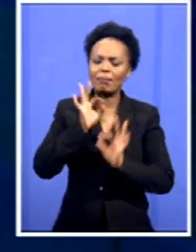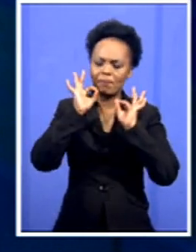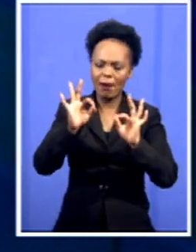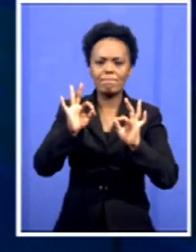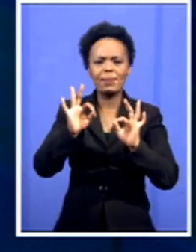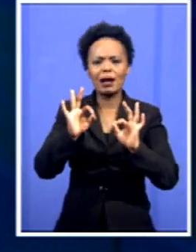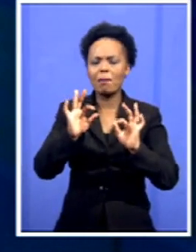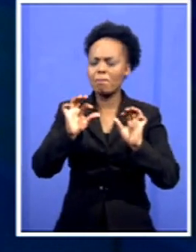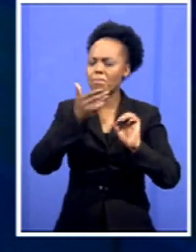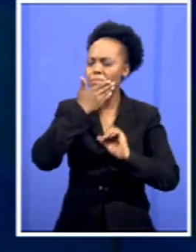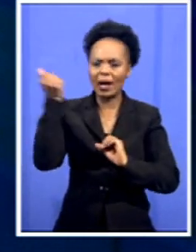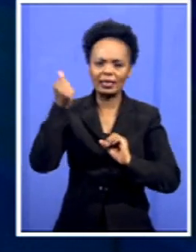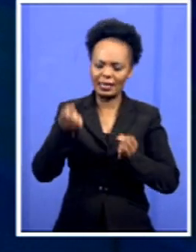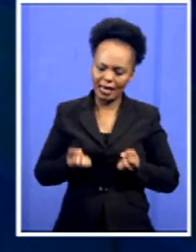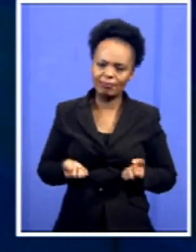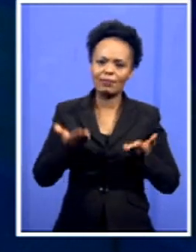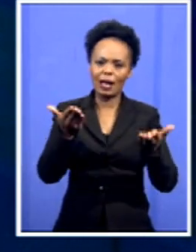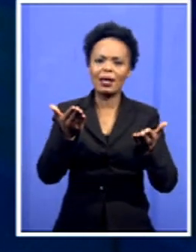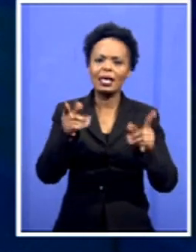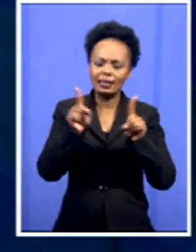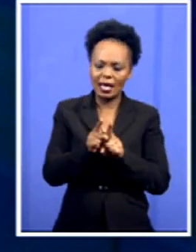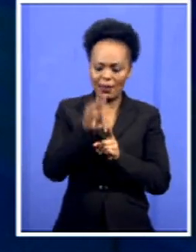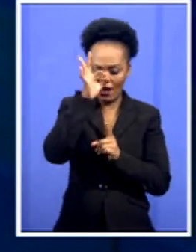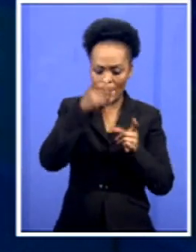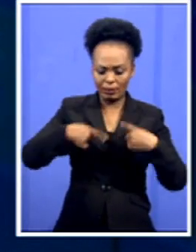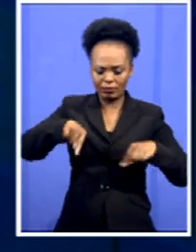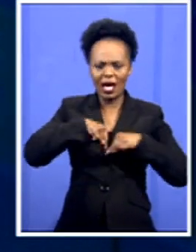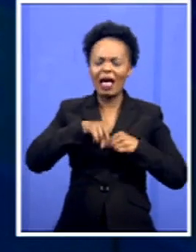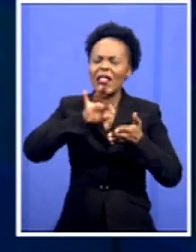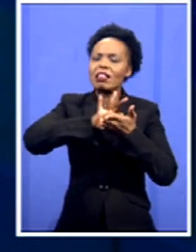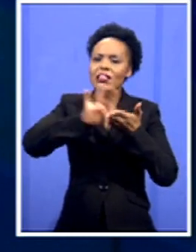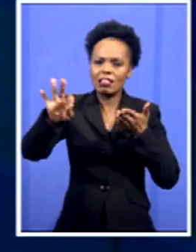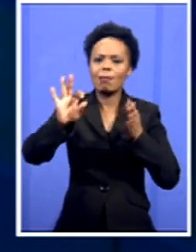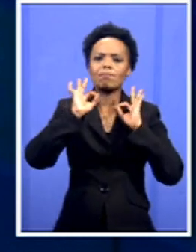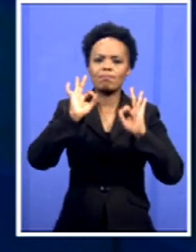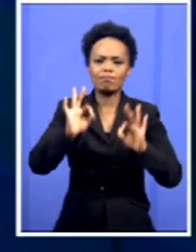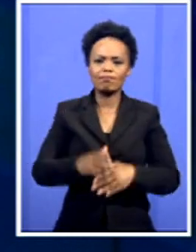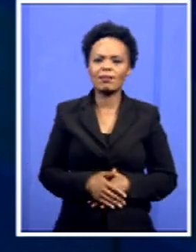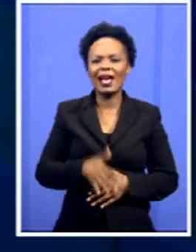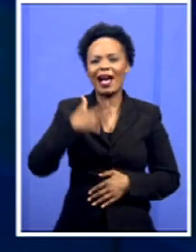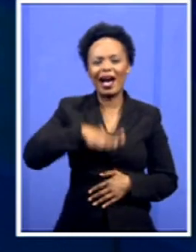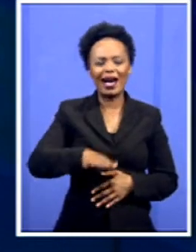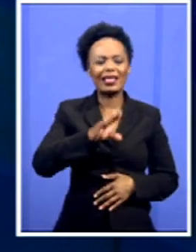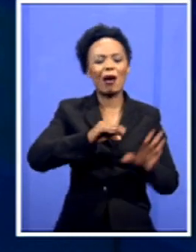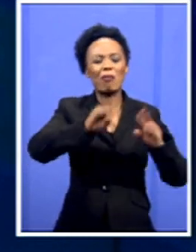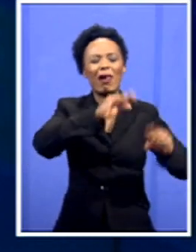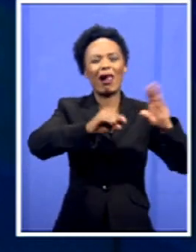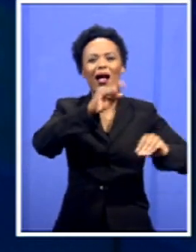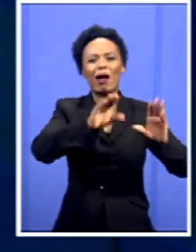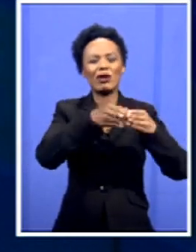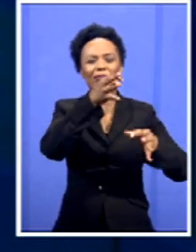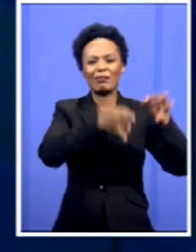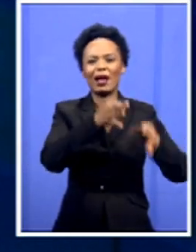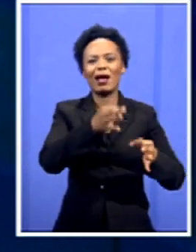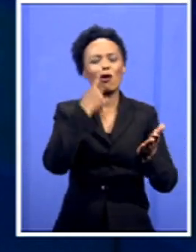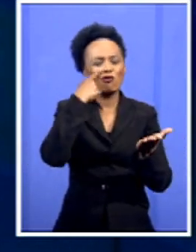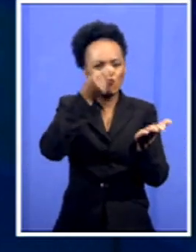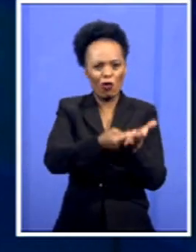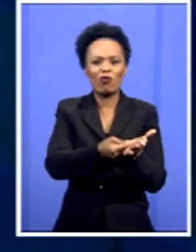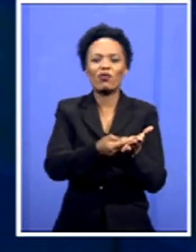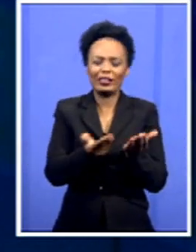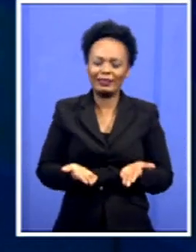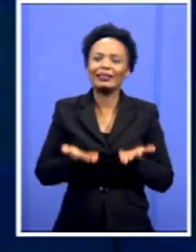our people, and we are a clean government. And the other political parties, Sakina, can just talk only. We've got a proven record that we